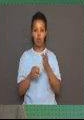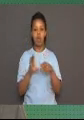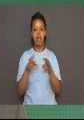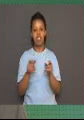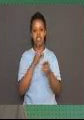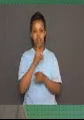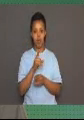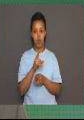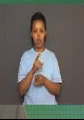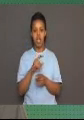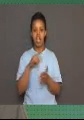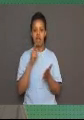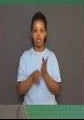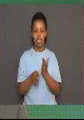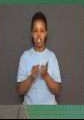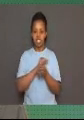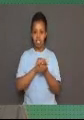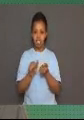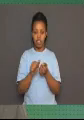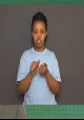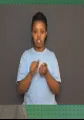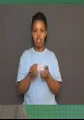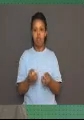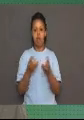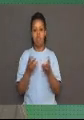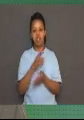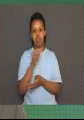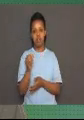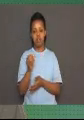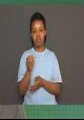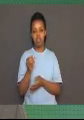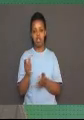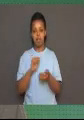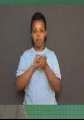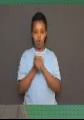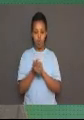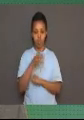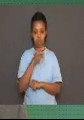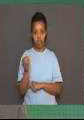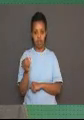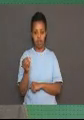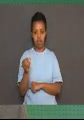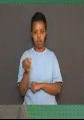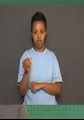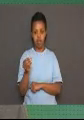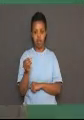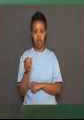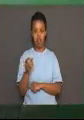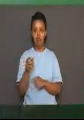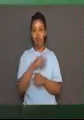as deletion, duplication, inversion, and